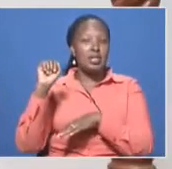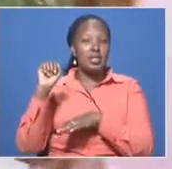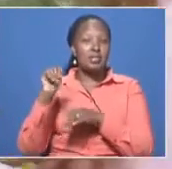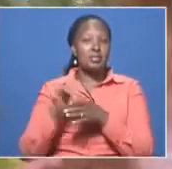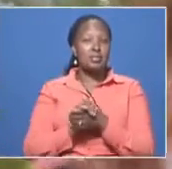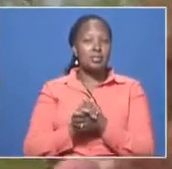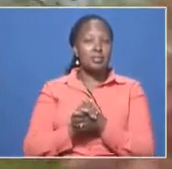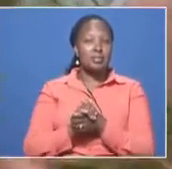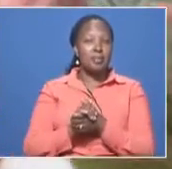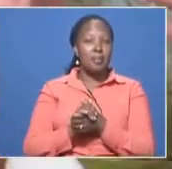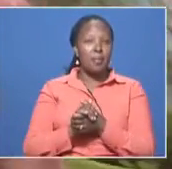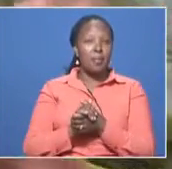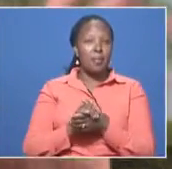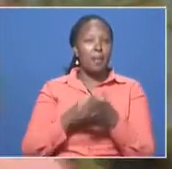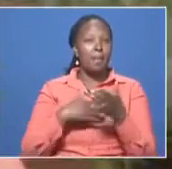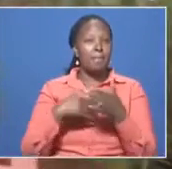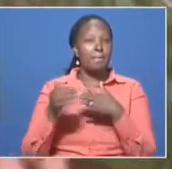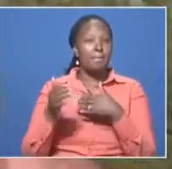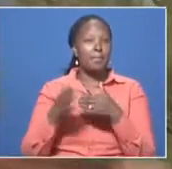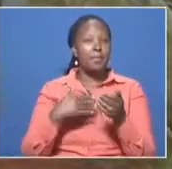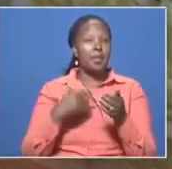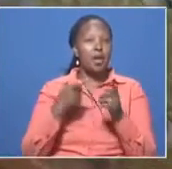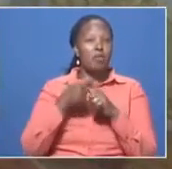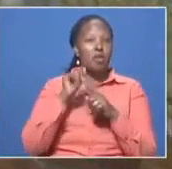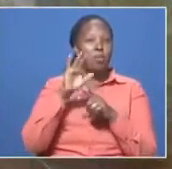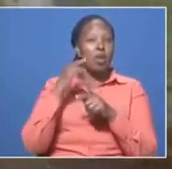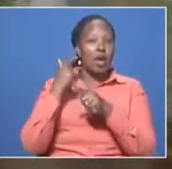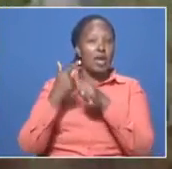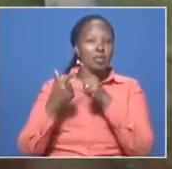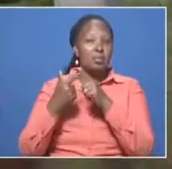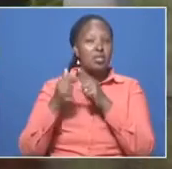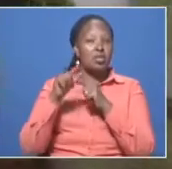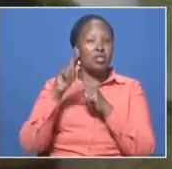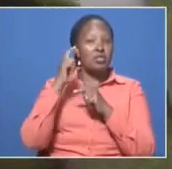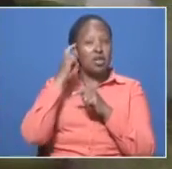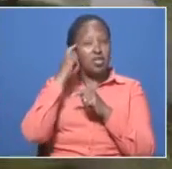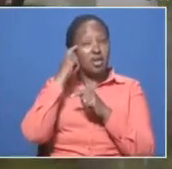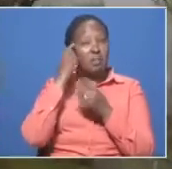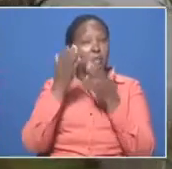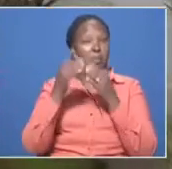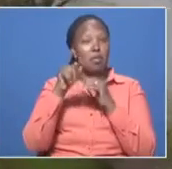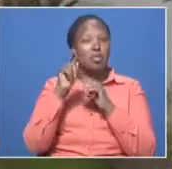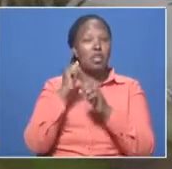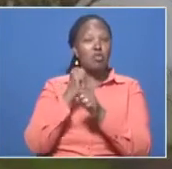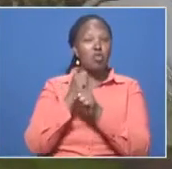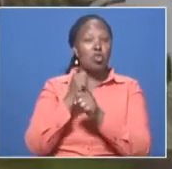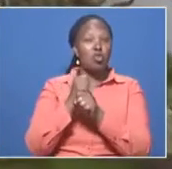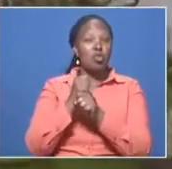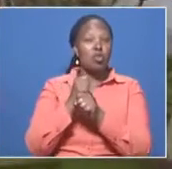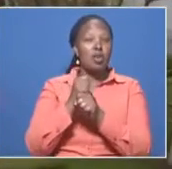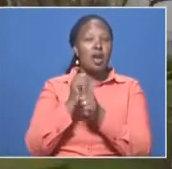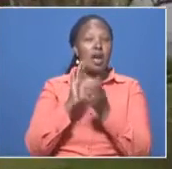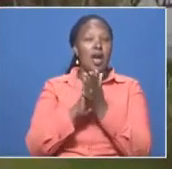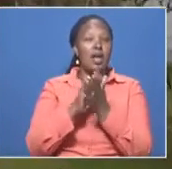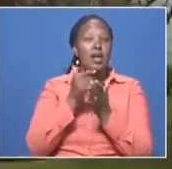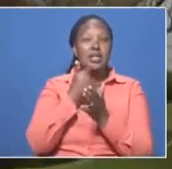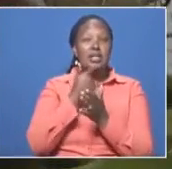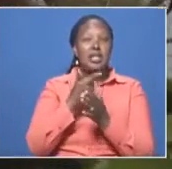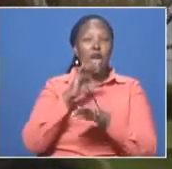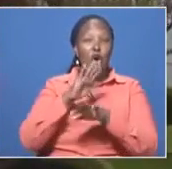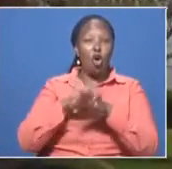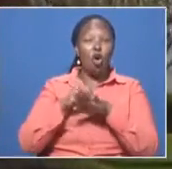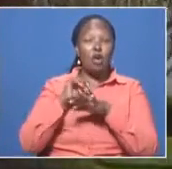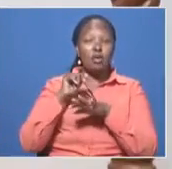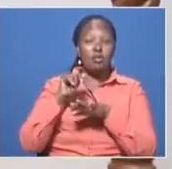actors? Is it, and from your own experience, is it something that you actually do lean in on and say, hey, on this,